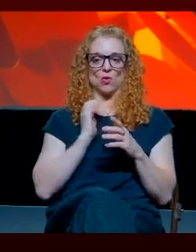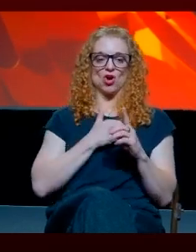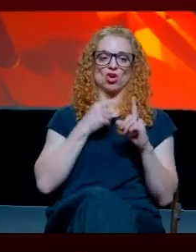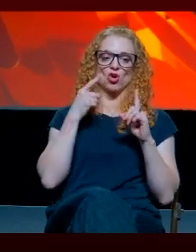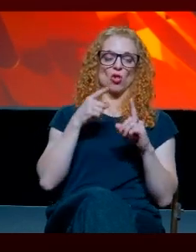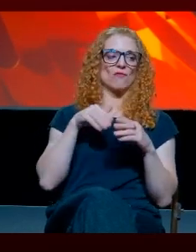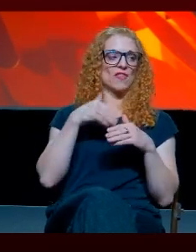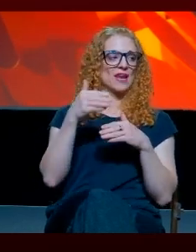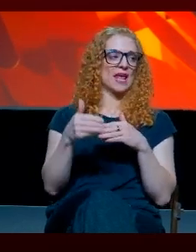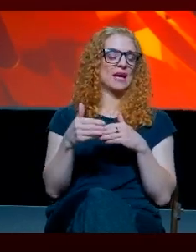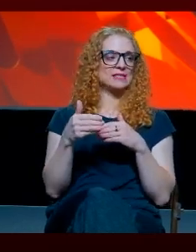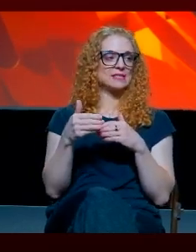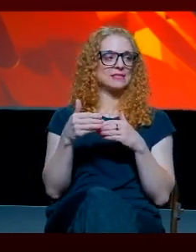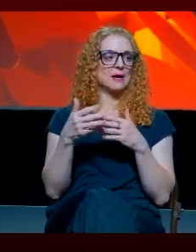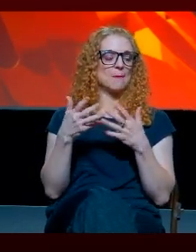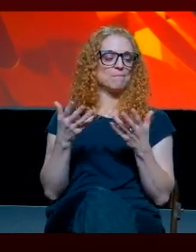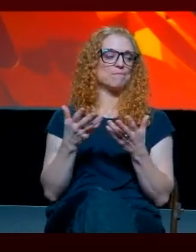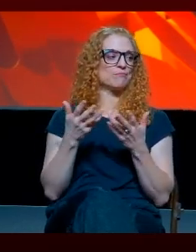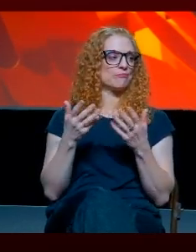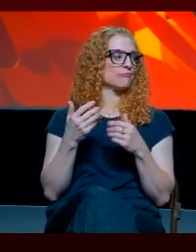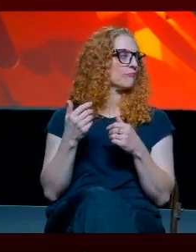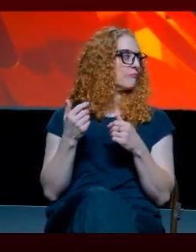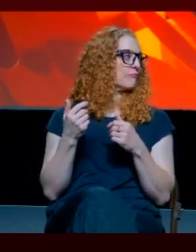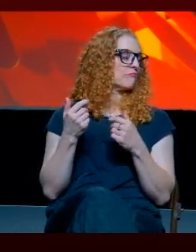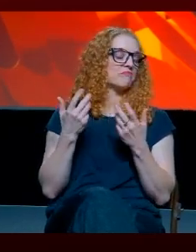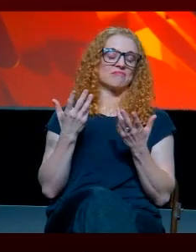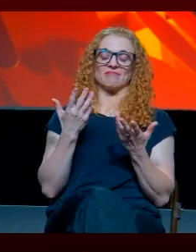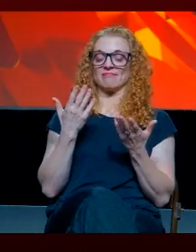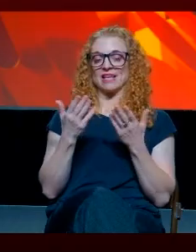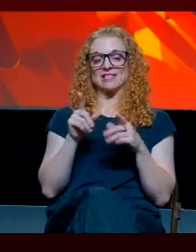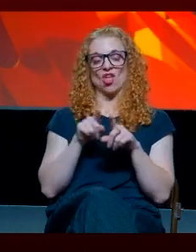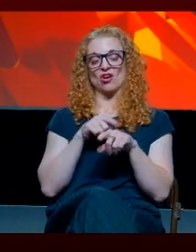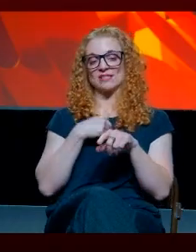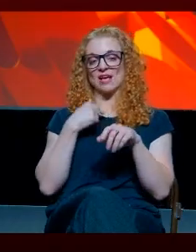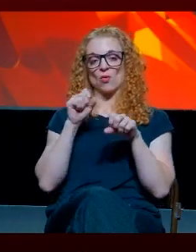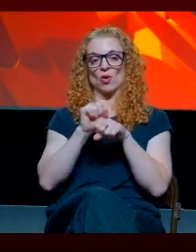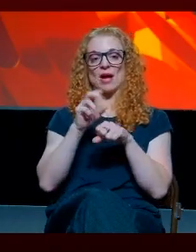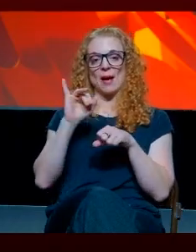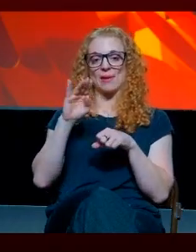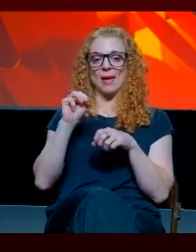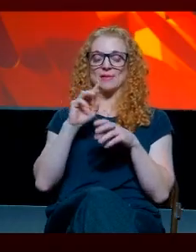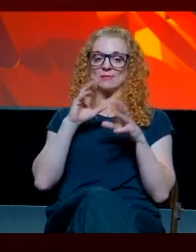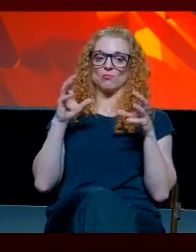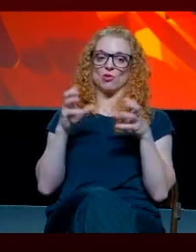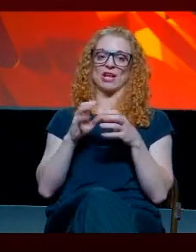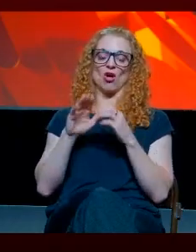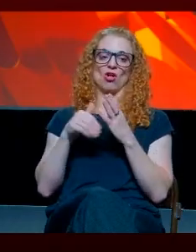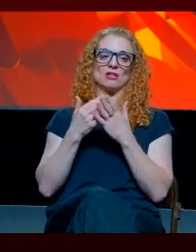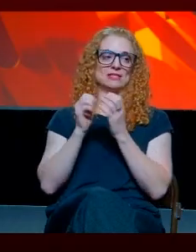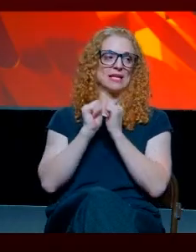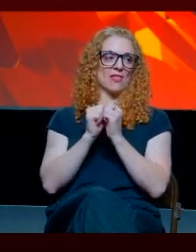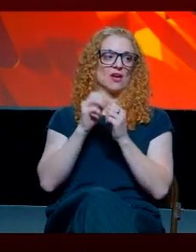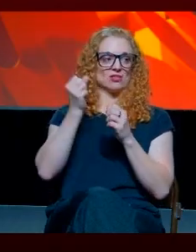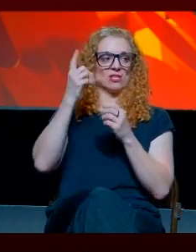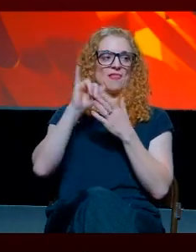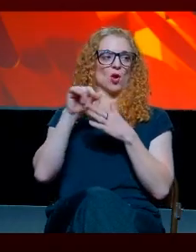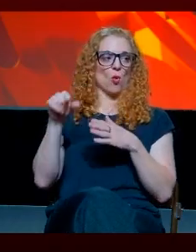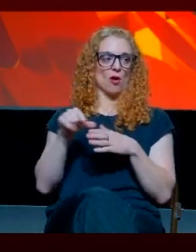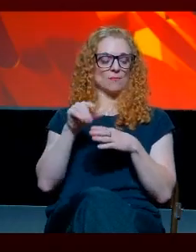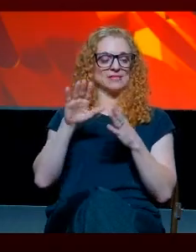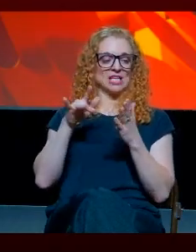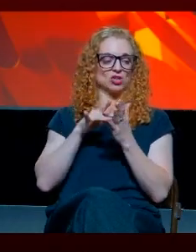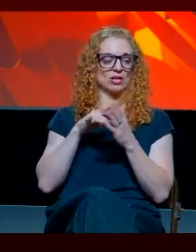the next, well, probably as long as I stay at IBM, is to bring all these together and realize a quantum-centric